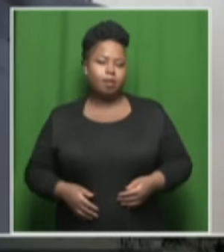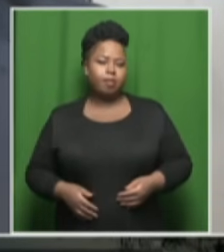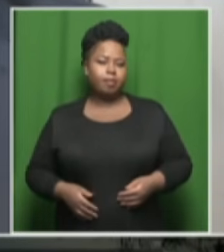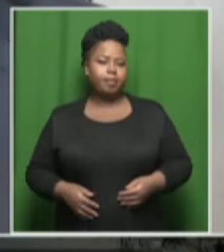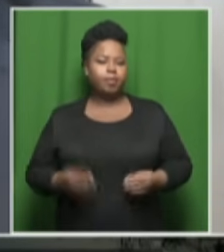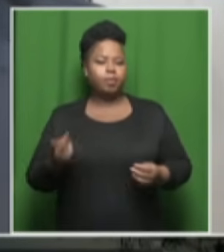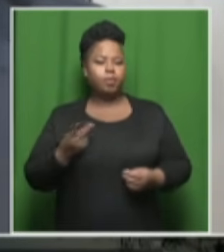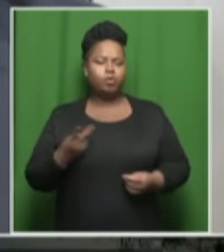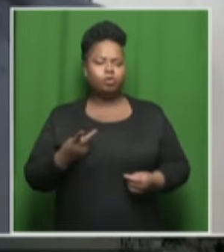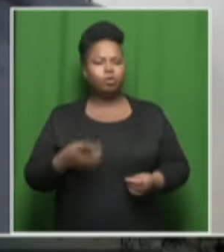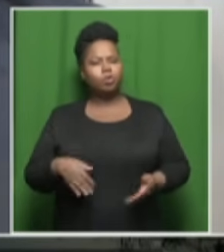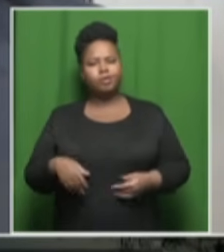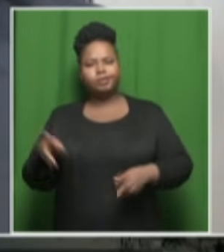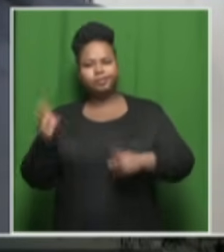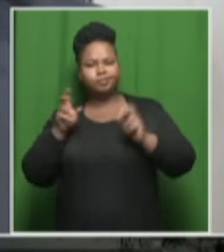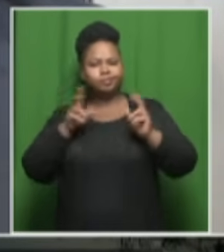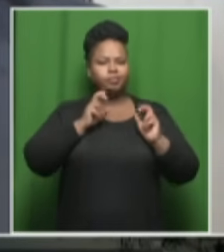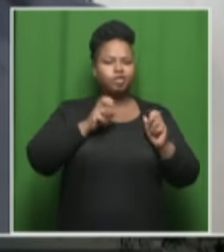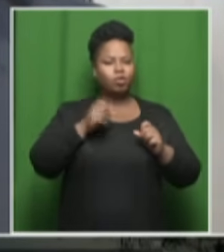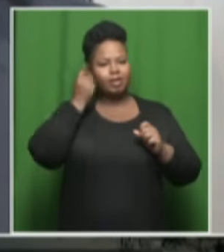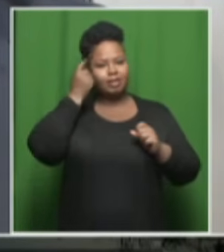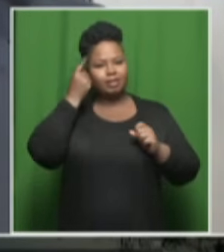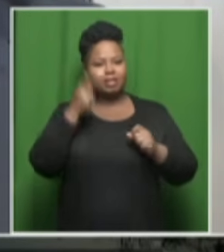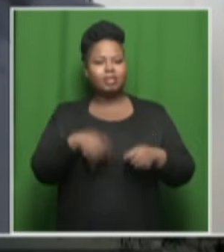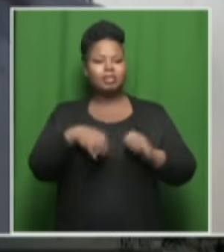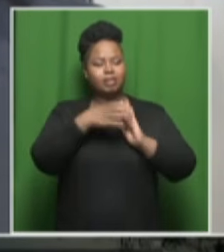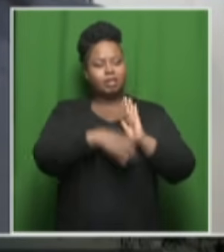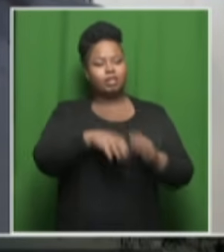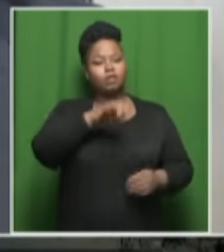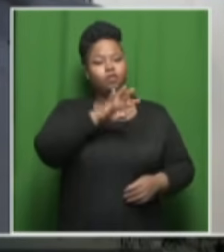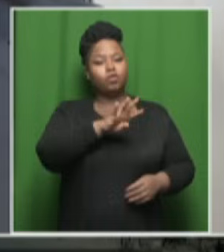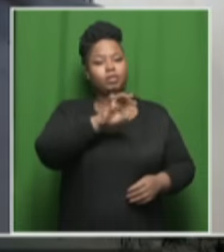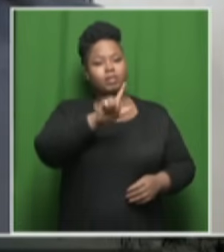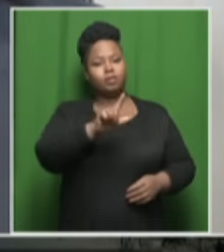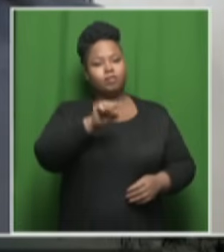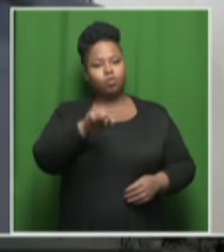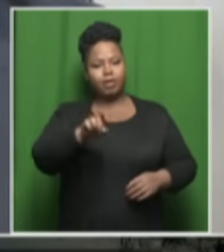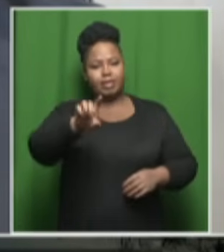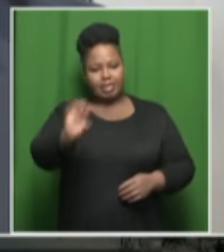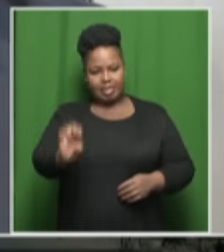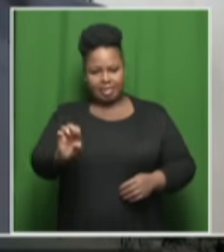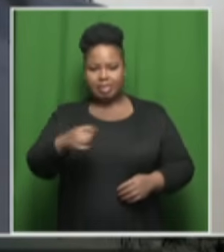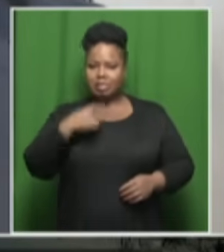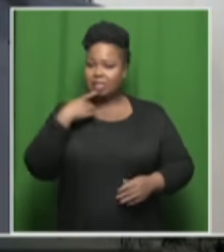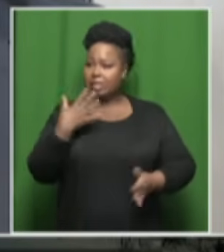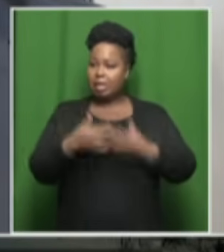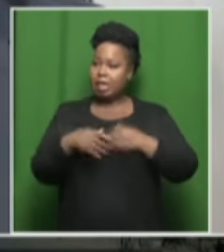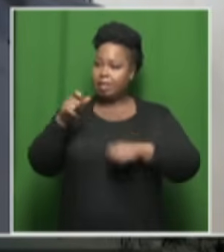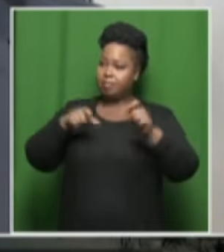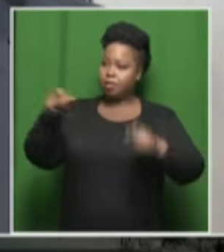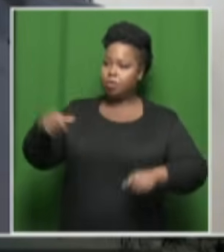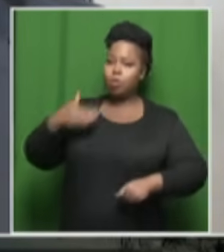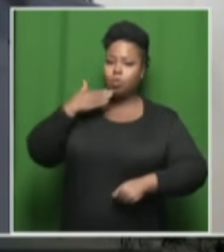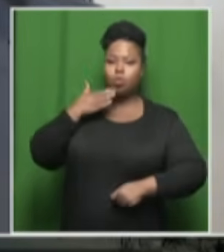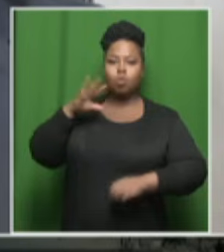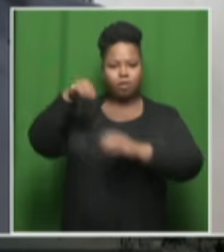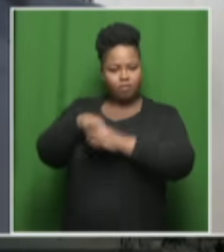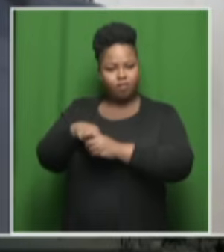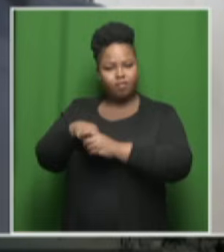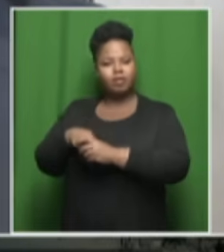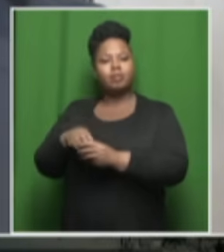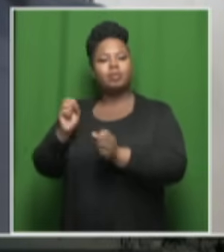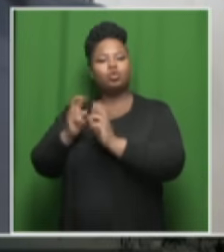the interpretation of Section 47(1)(e) of the Constitution, disqualifying anybody that's sentenced to